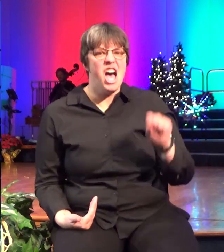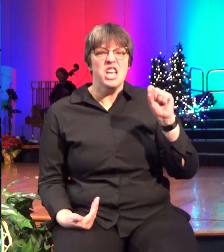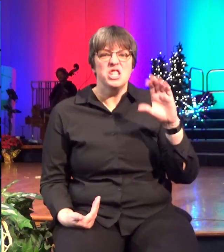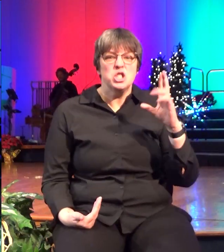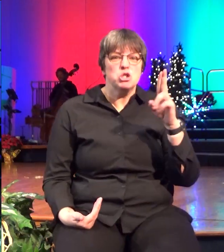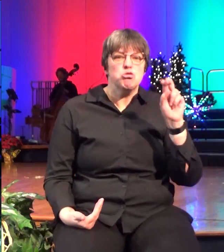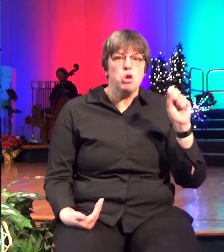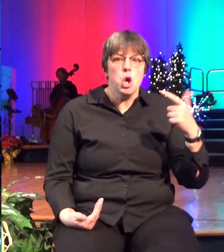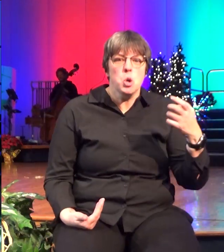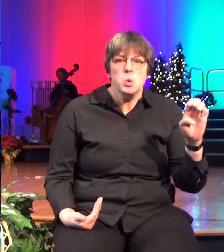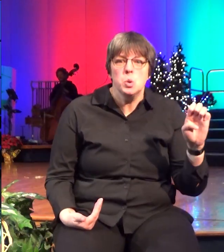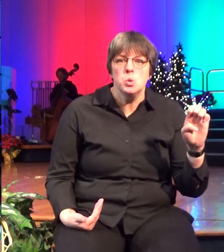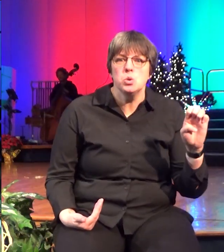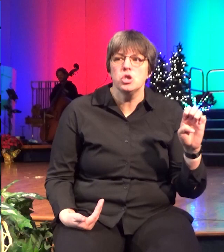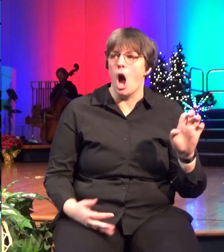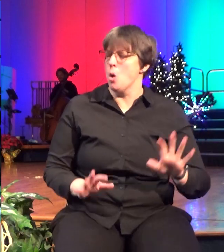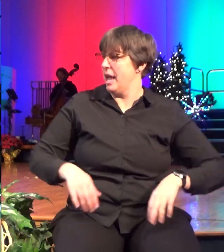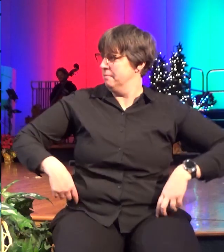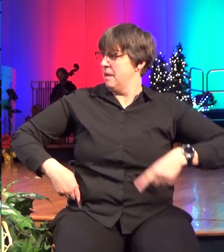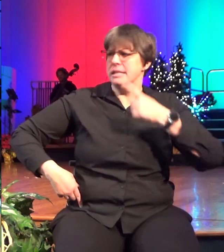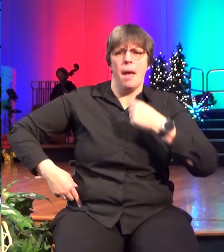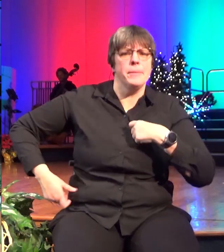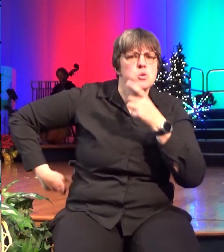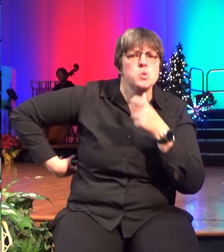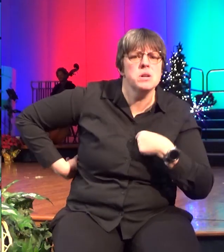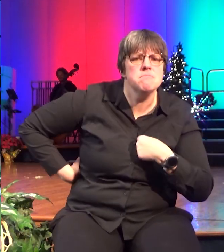All right. Tell me.